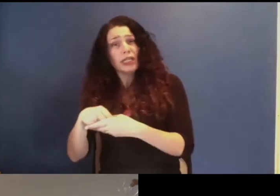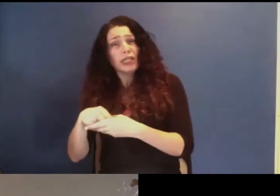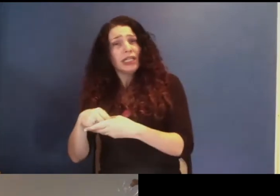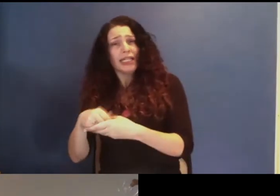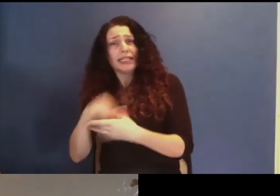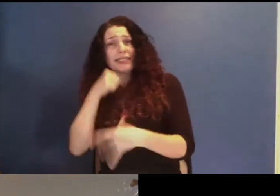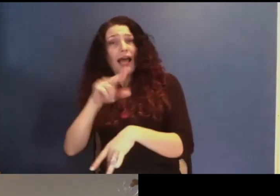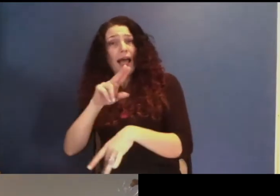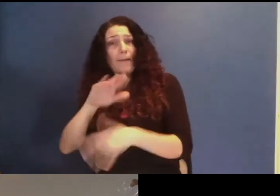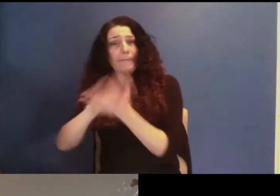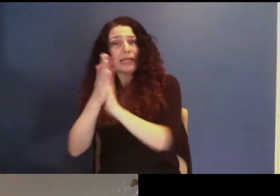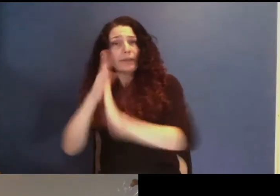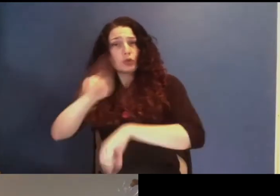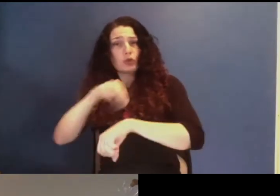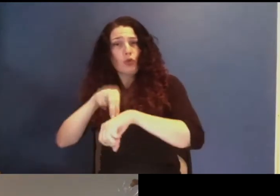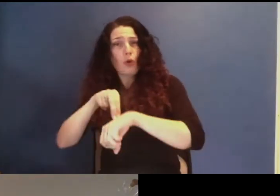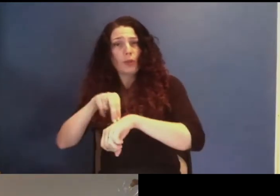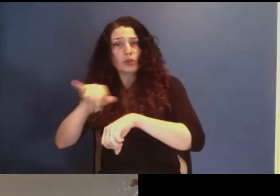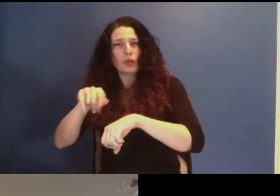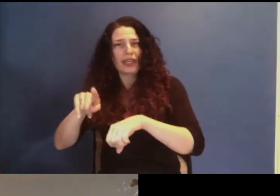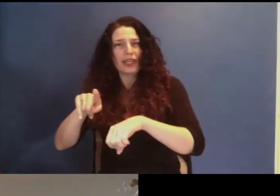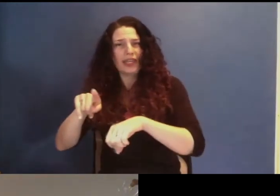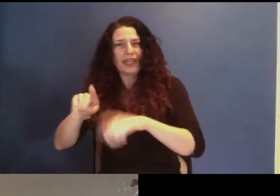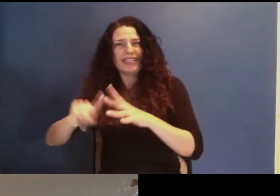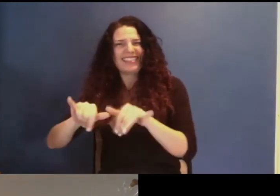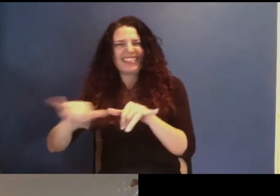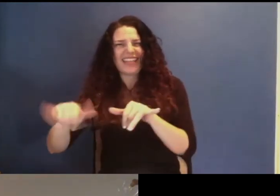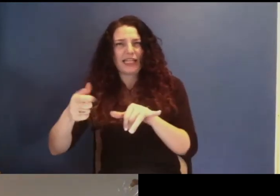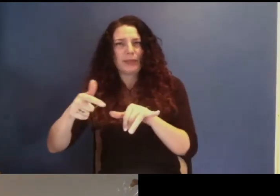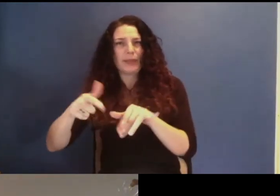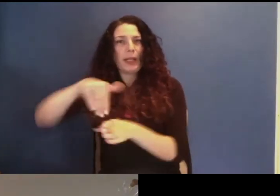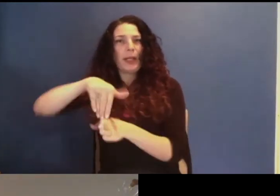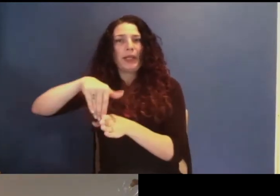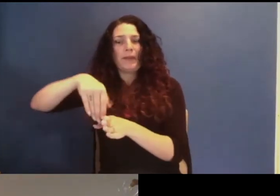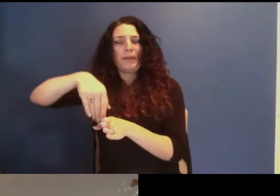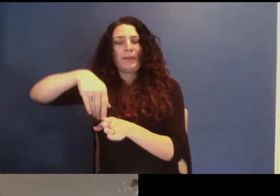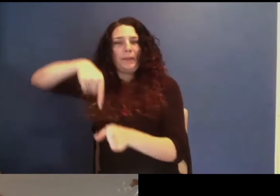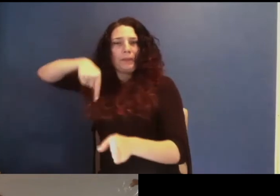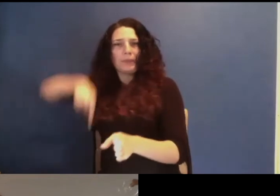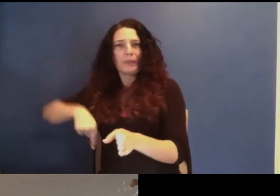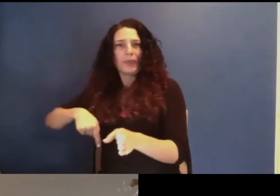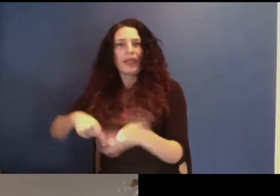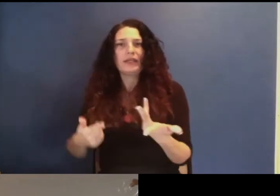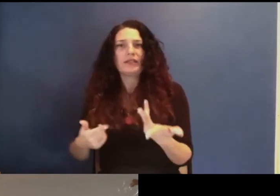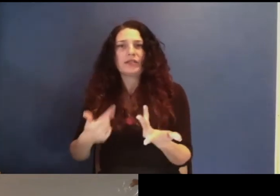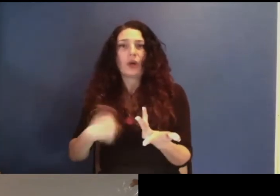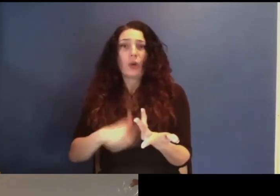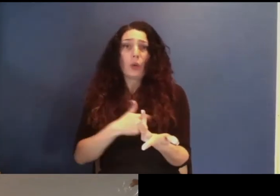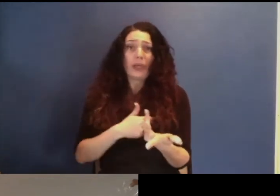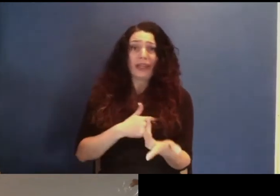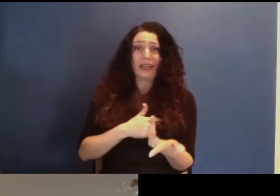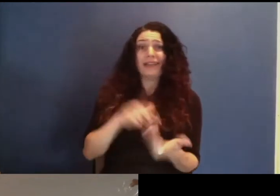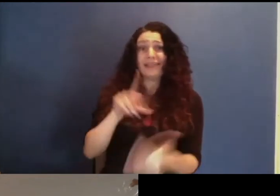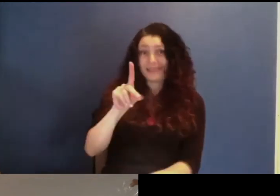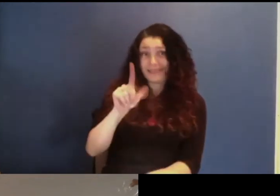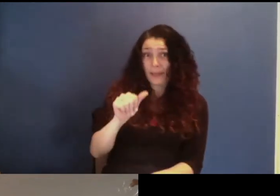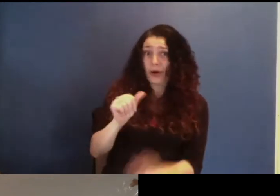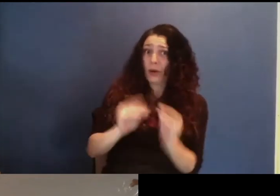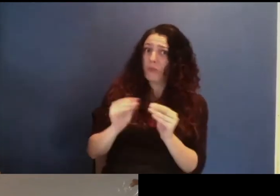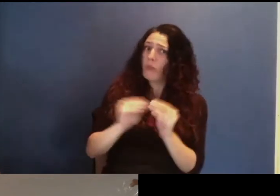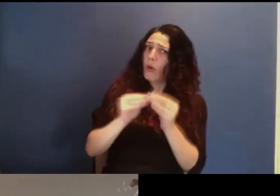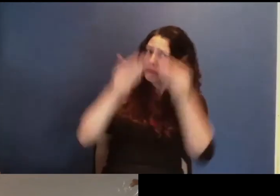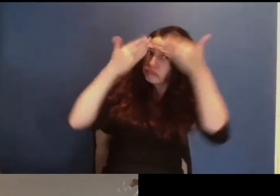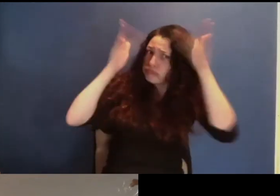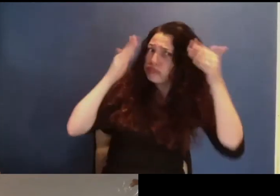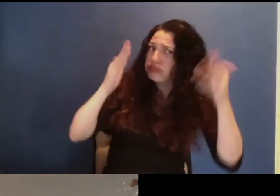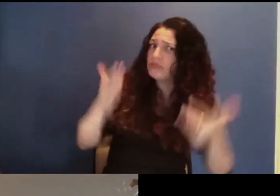mean? So I think really the onus is not on the disabled community, because I think we're pretty accepting and like down for whatever. I think it's like the LGBT community that needs